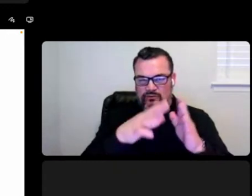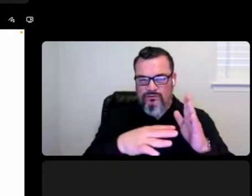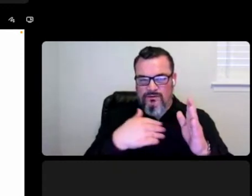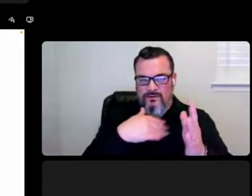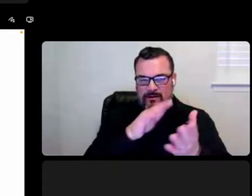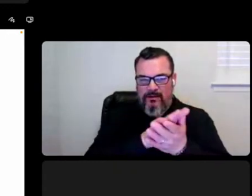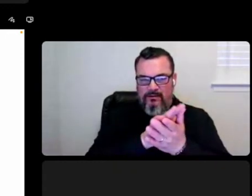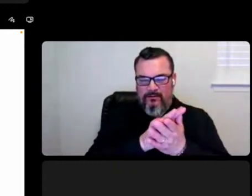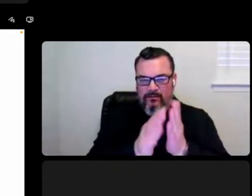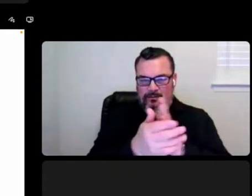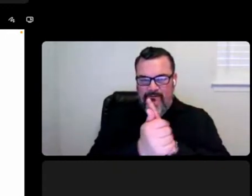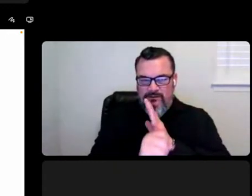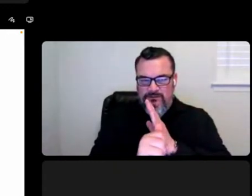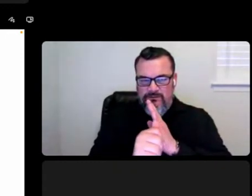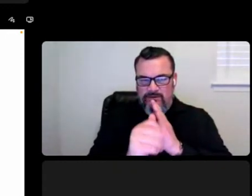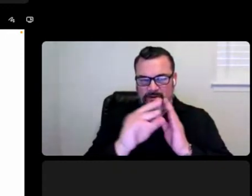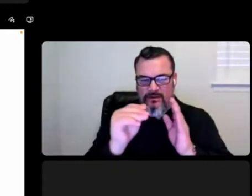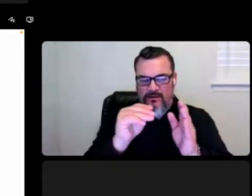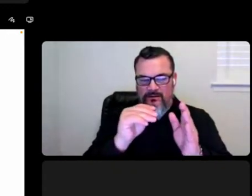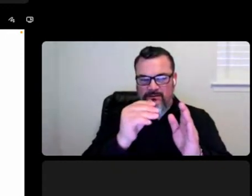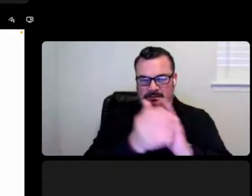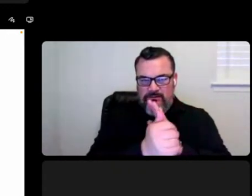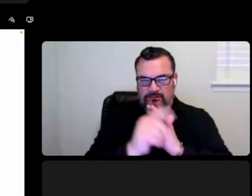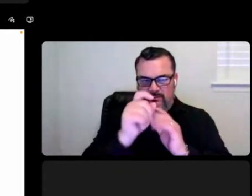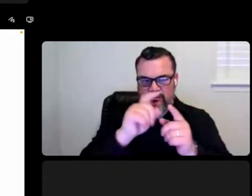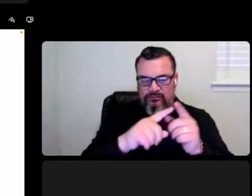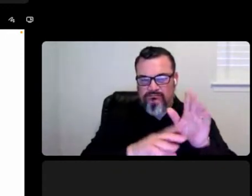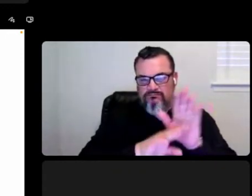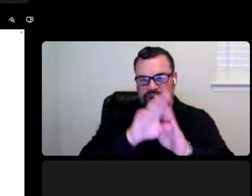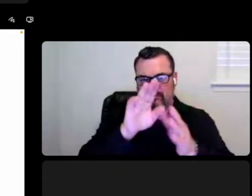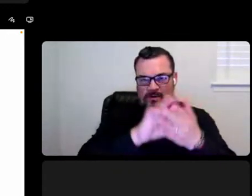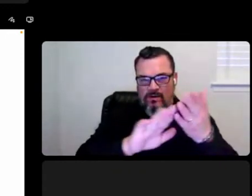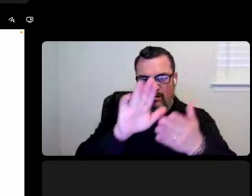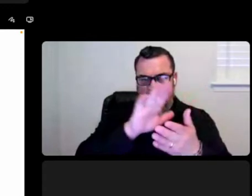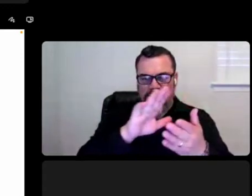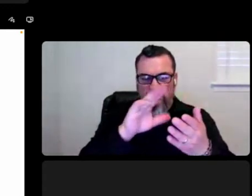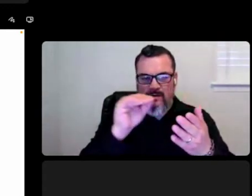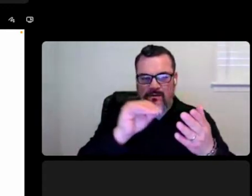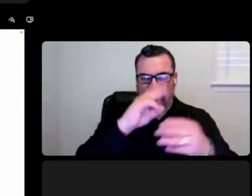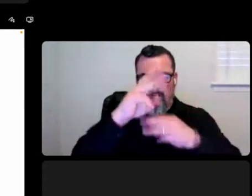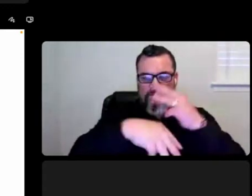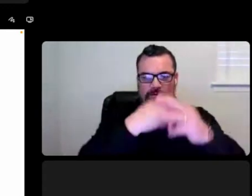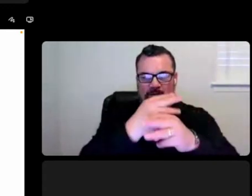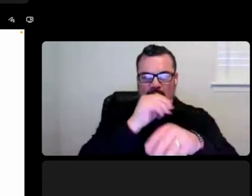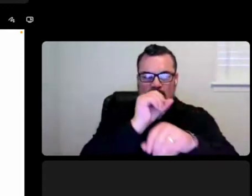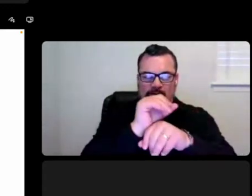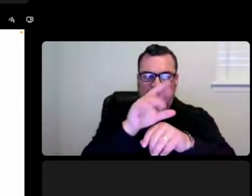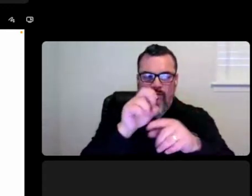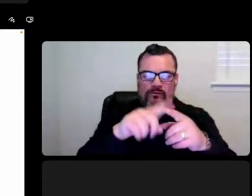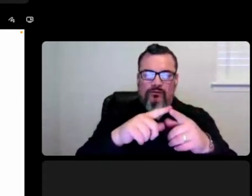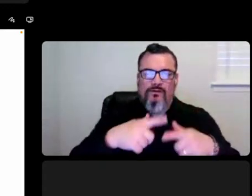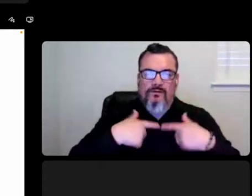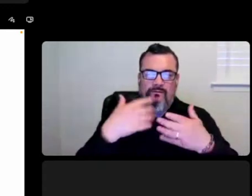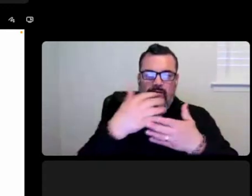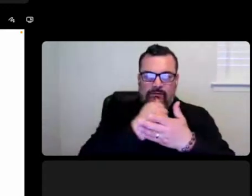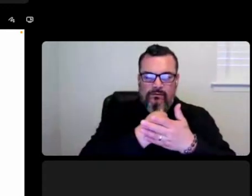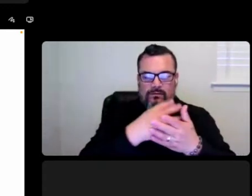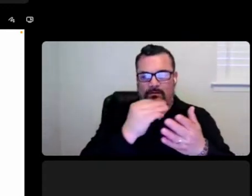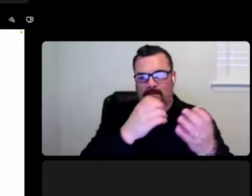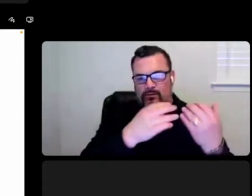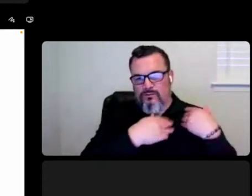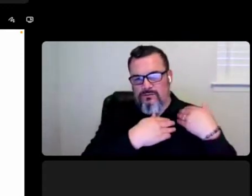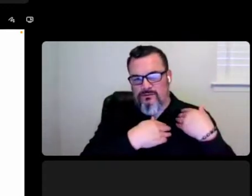academic proficiency and skills necessary to thrive in college and in the global workforce to earn a living wage and be